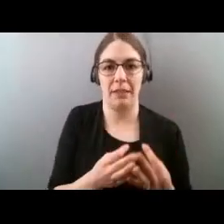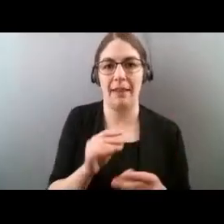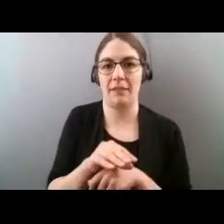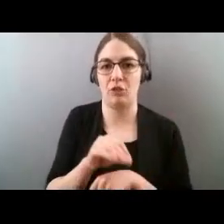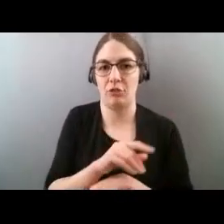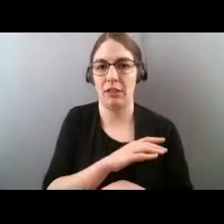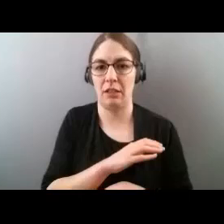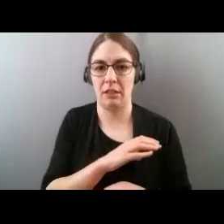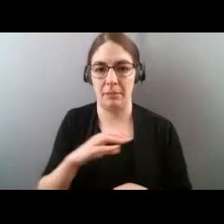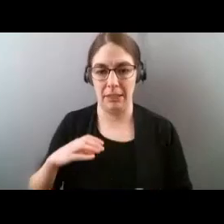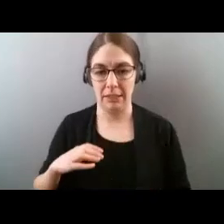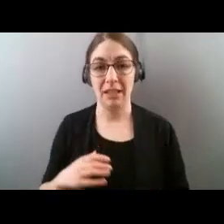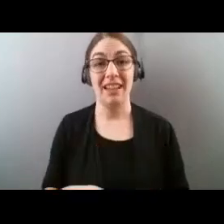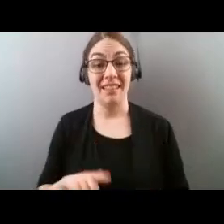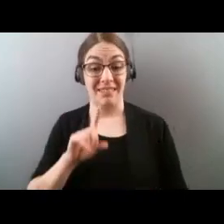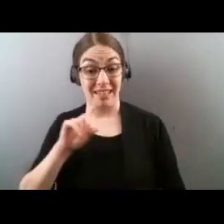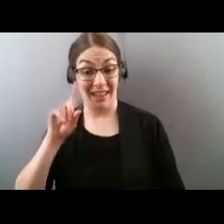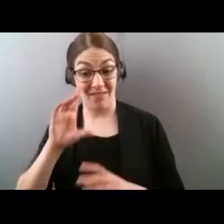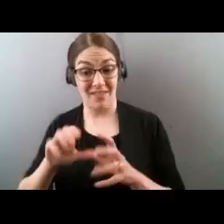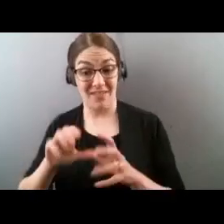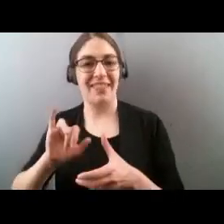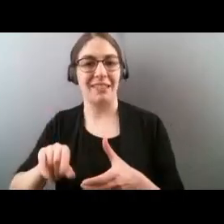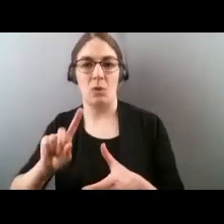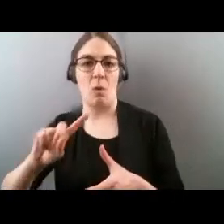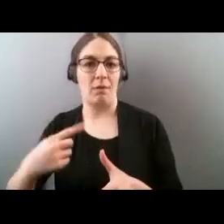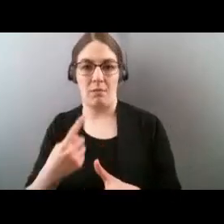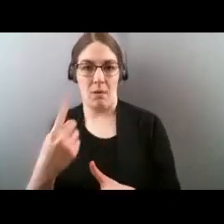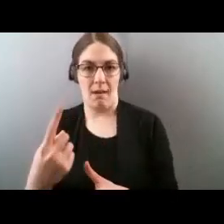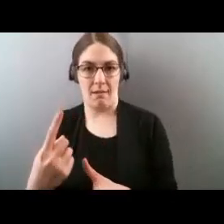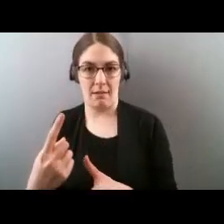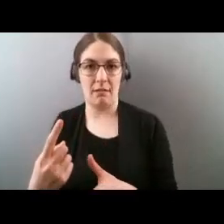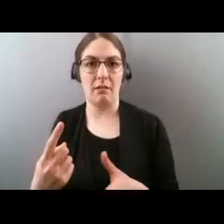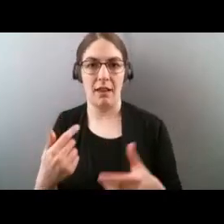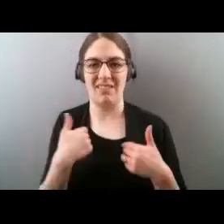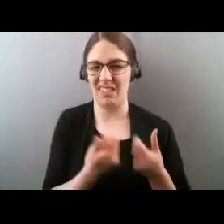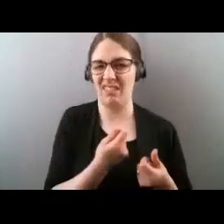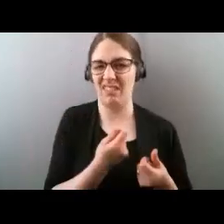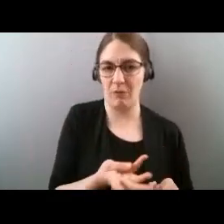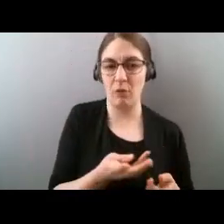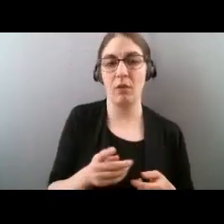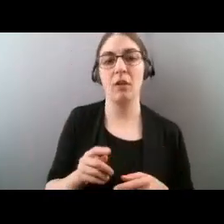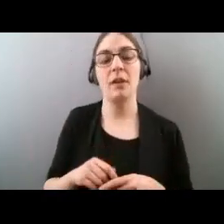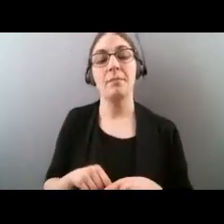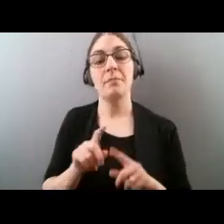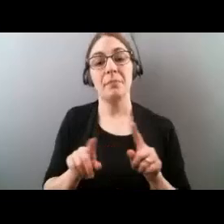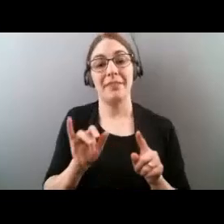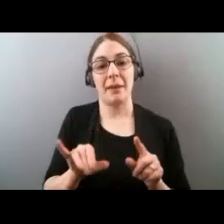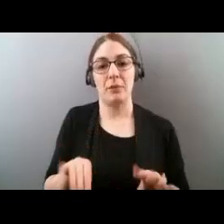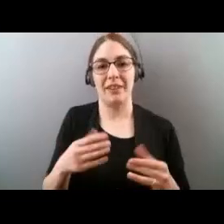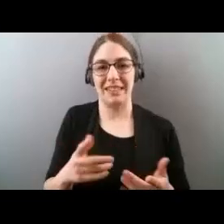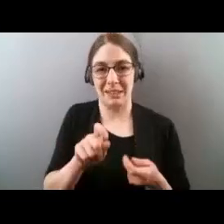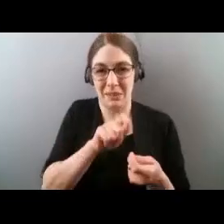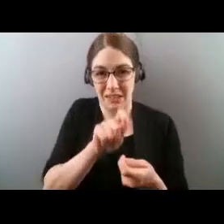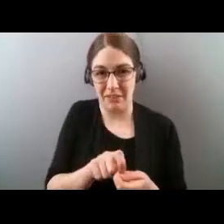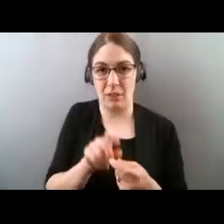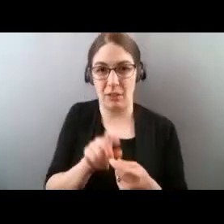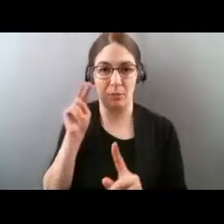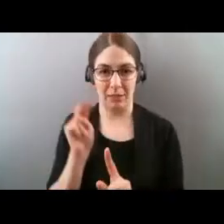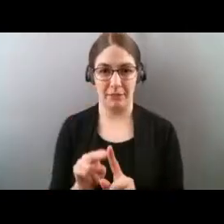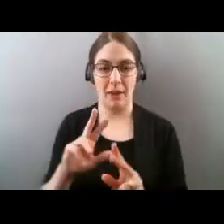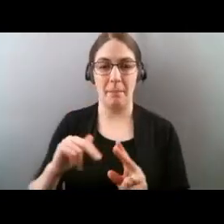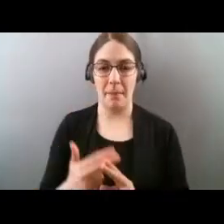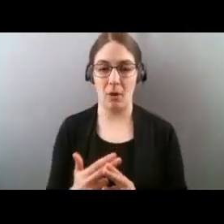one of those numerous ones. So it gives a specific perspective on the patient